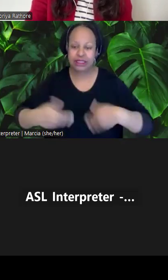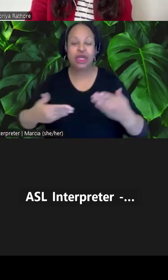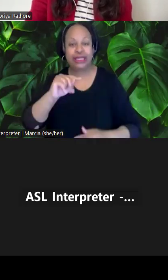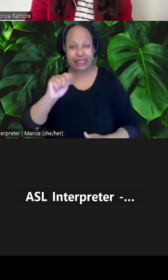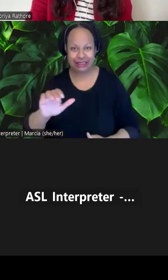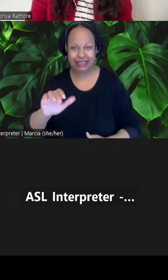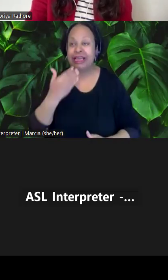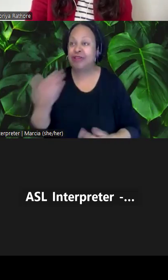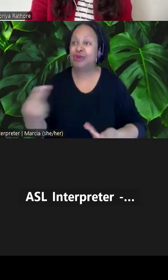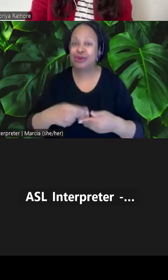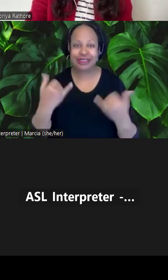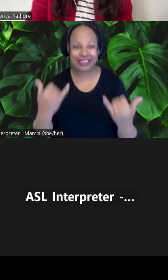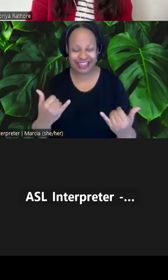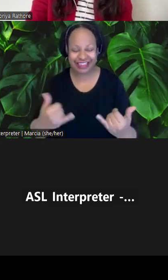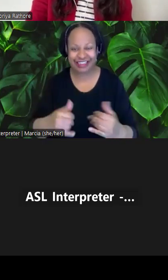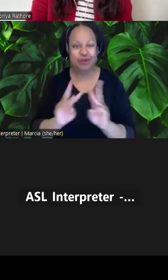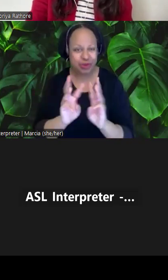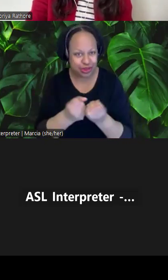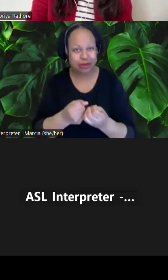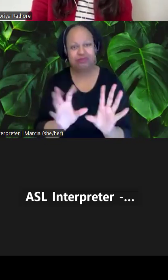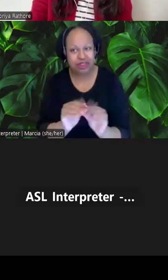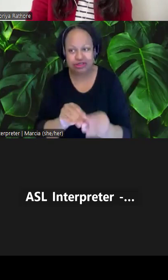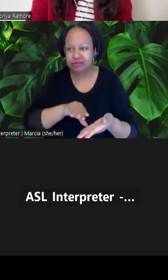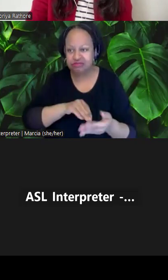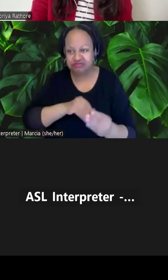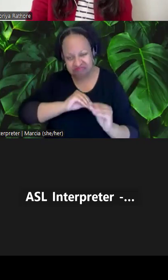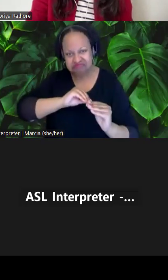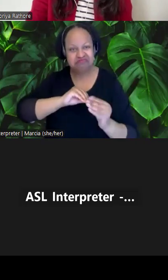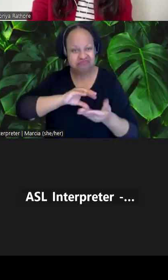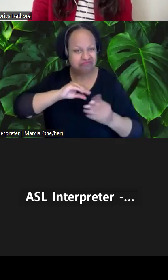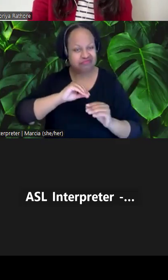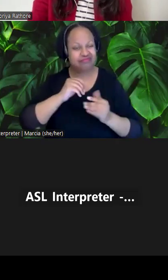for joining us today and learning about this program.